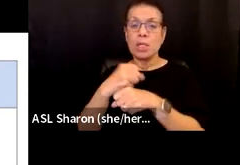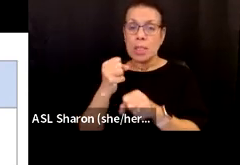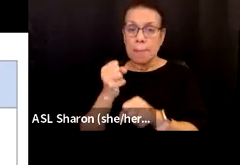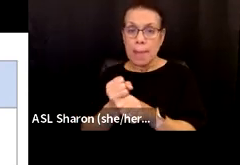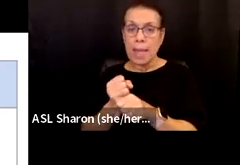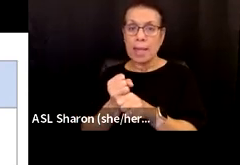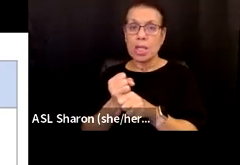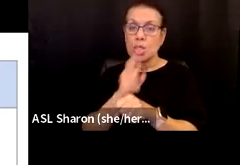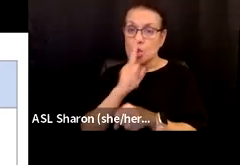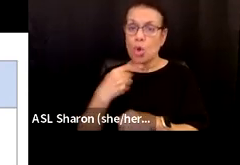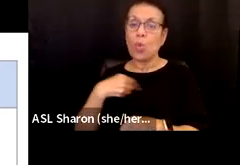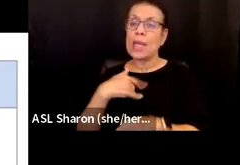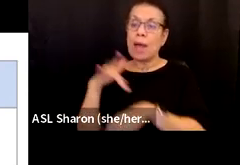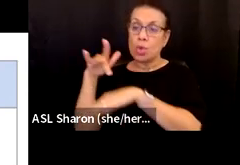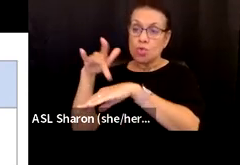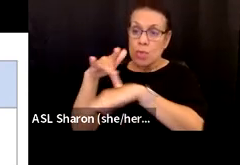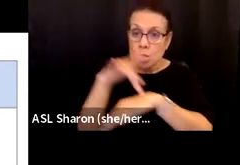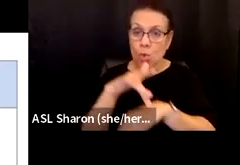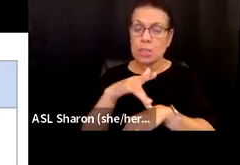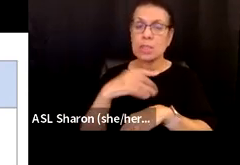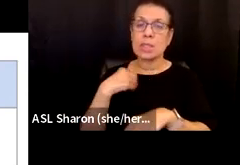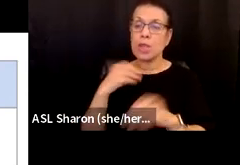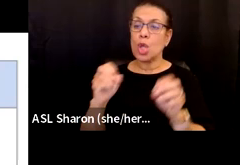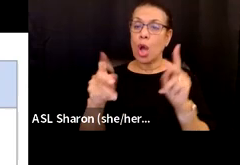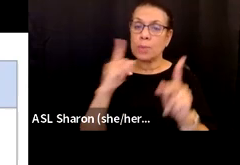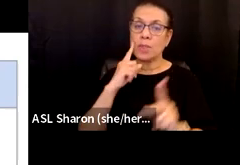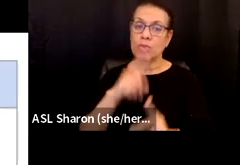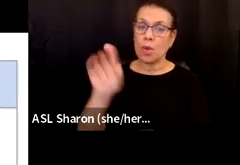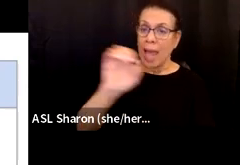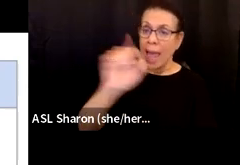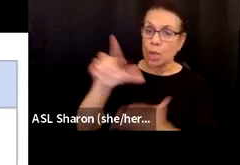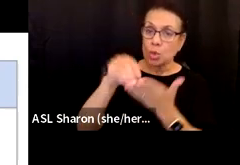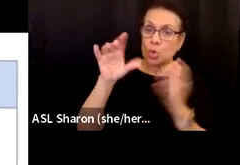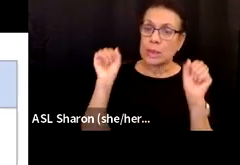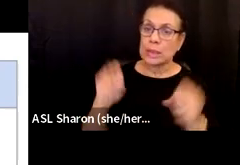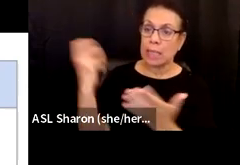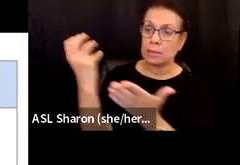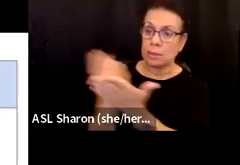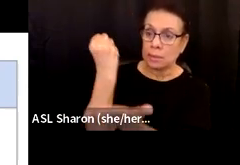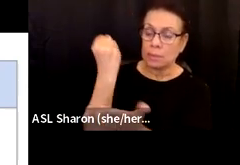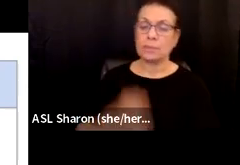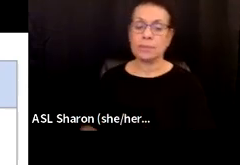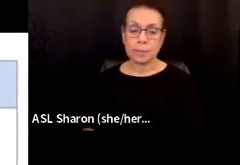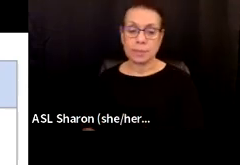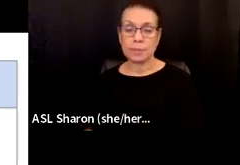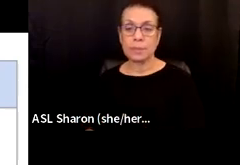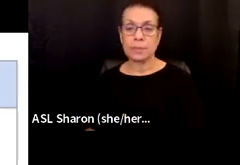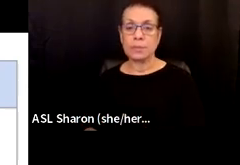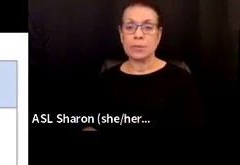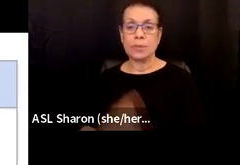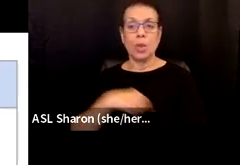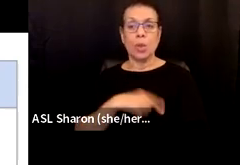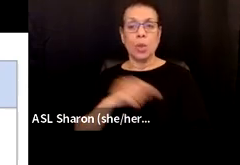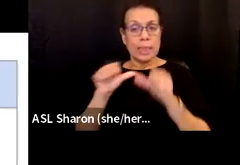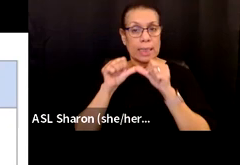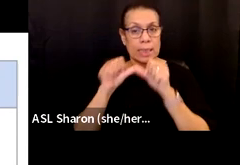resources and the opportunities that our multilingual learners are entitled to we're continuing to build our